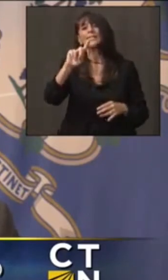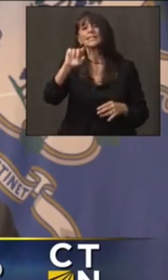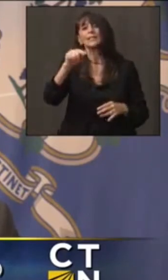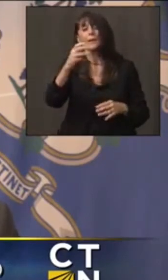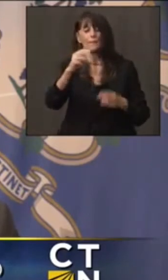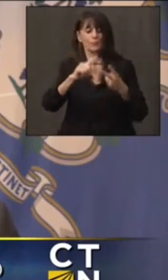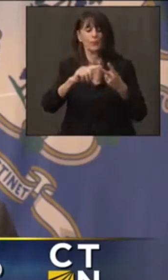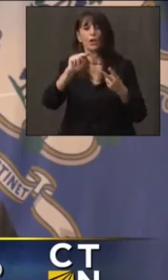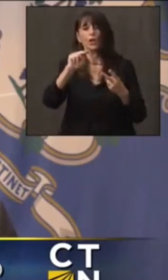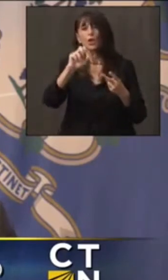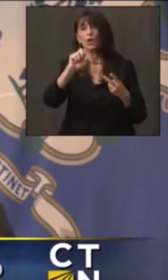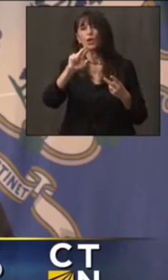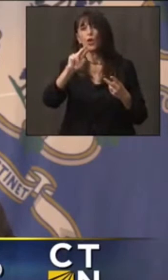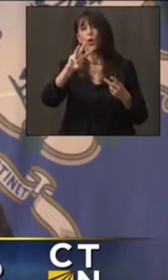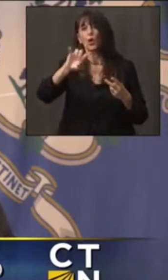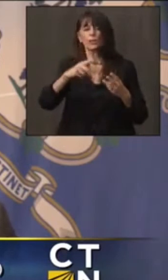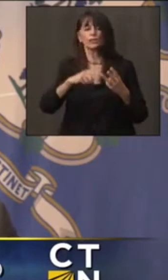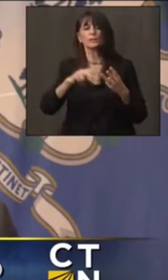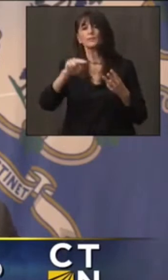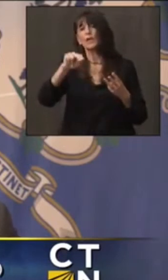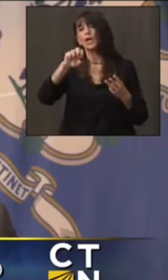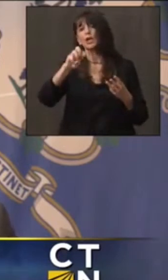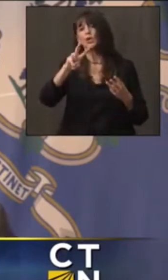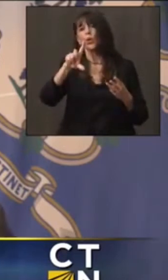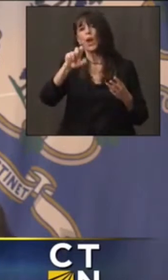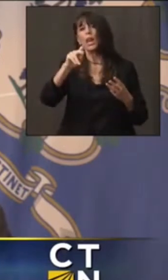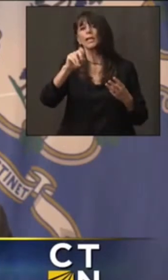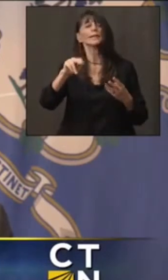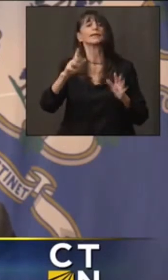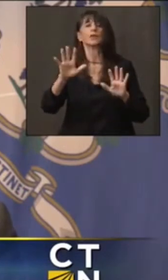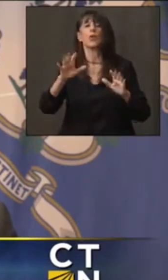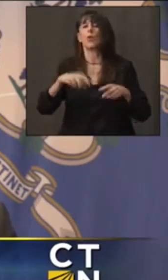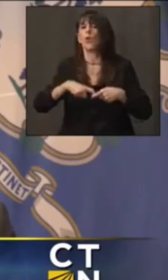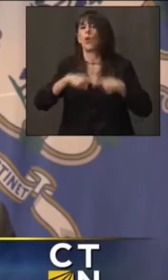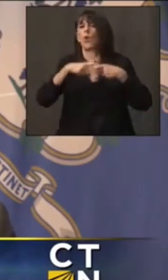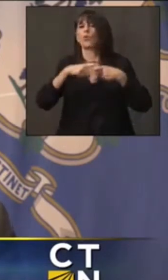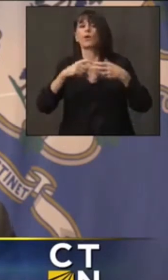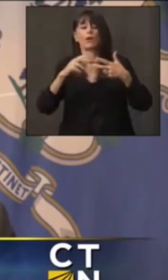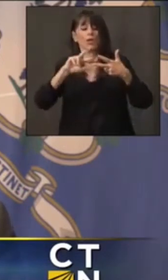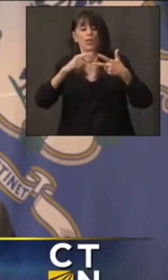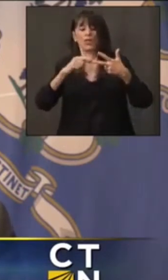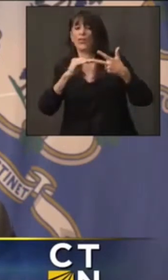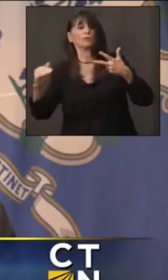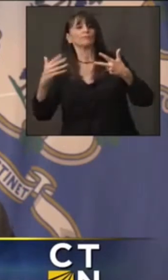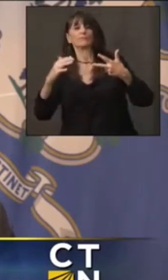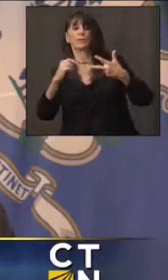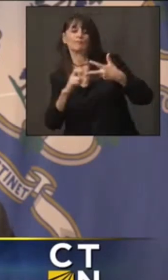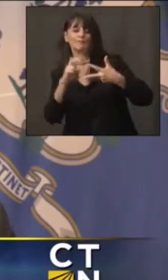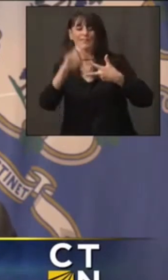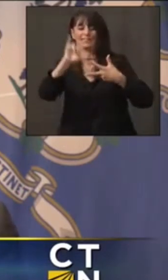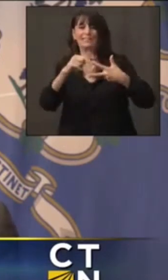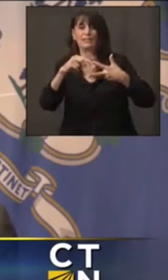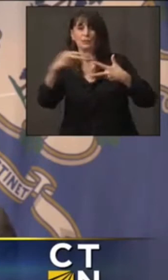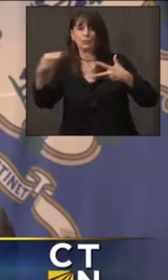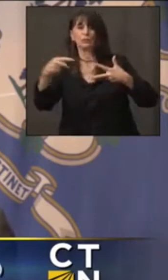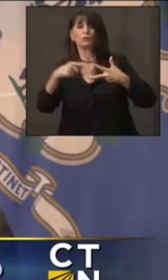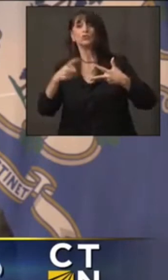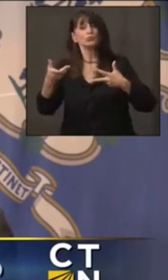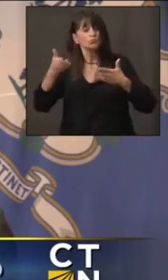Norwich and New London may want to pause before they roll back to phase 2. So they're exercising their discretion.